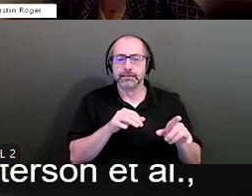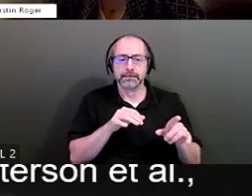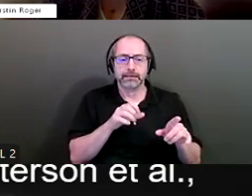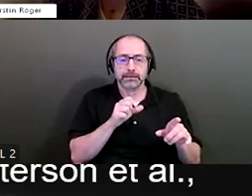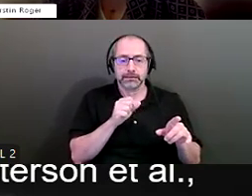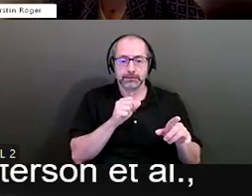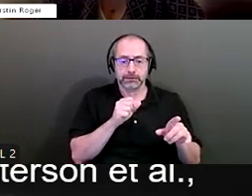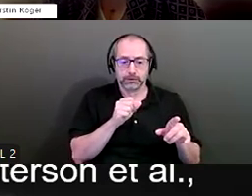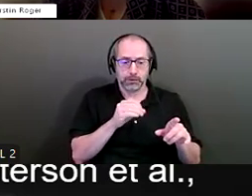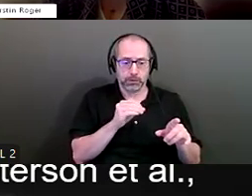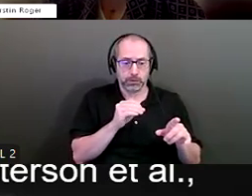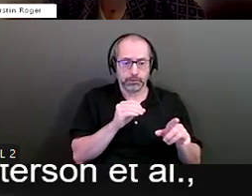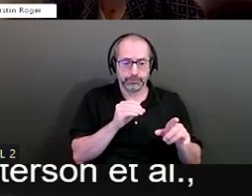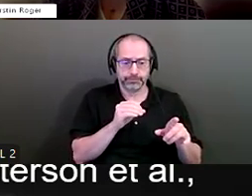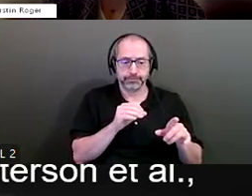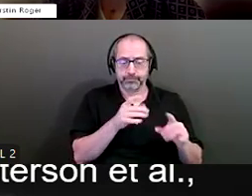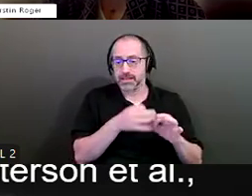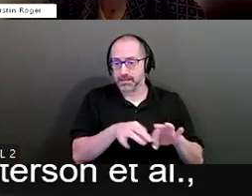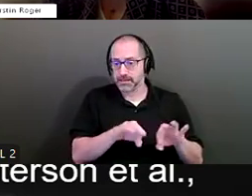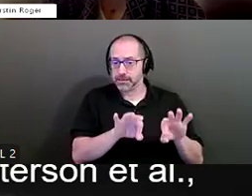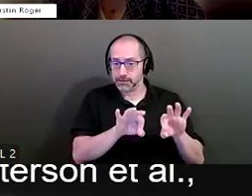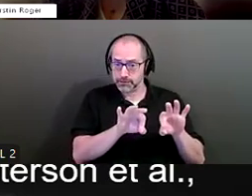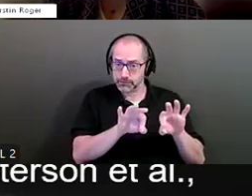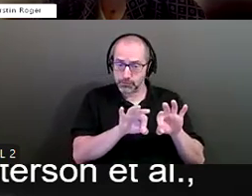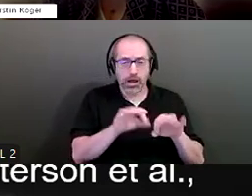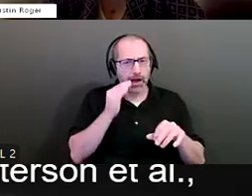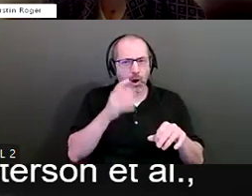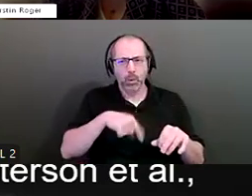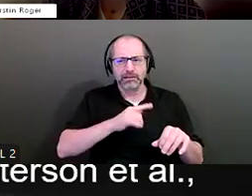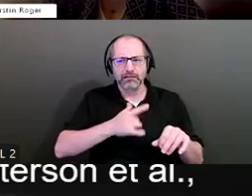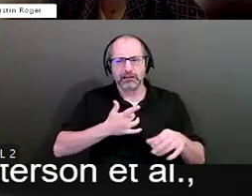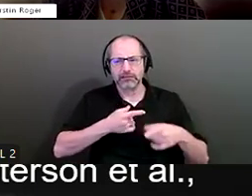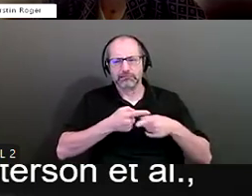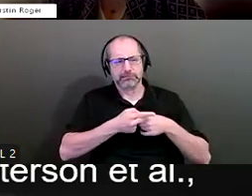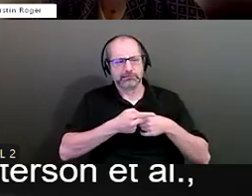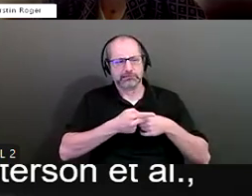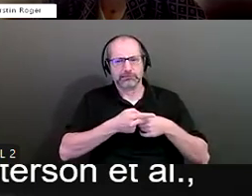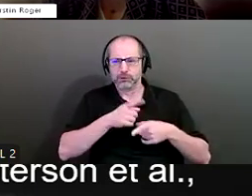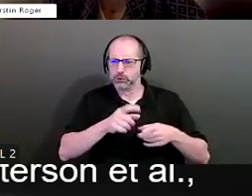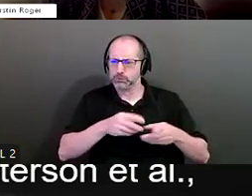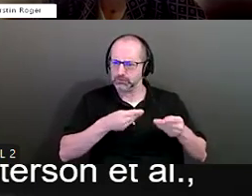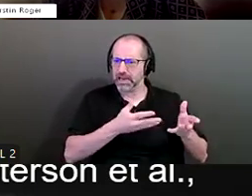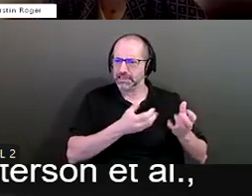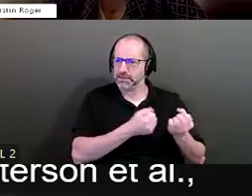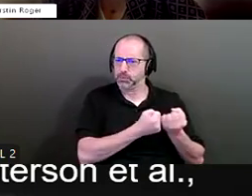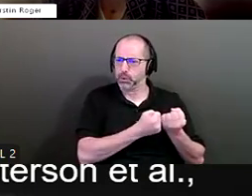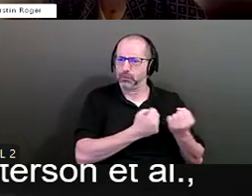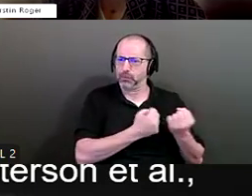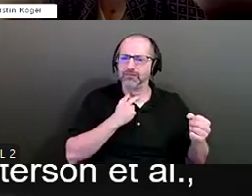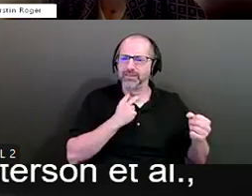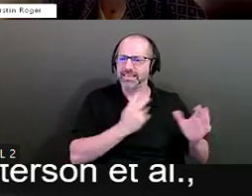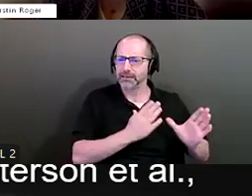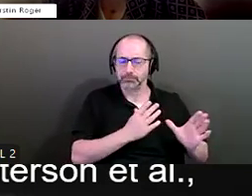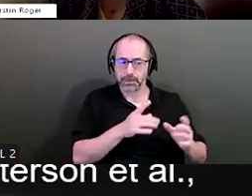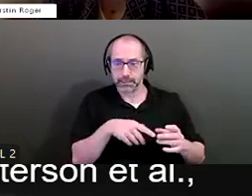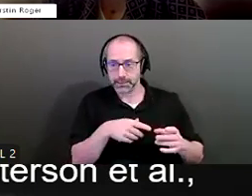is important. And I think sometimes it goes contrary to, we should be providing supports for victims, but